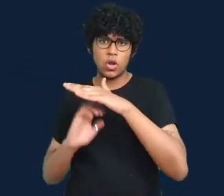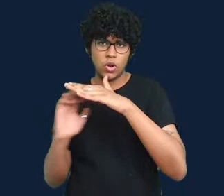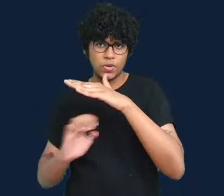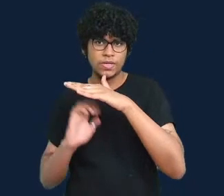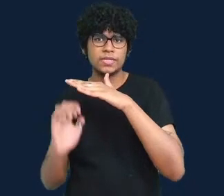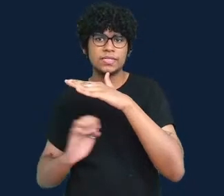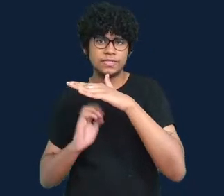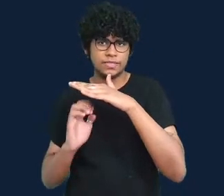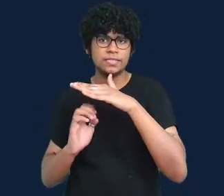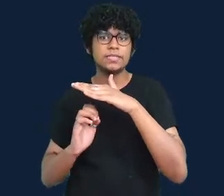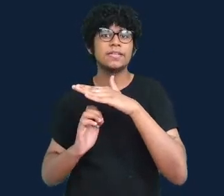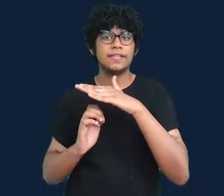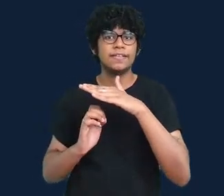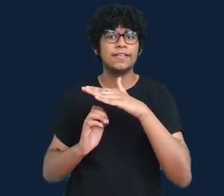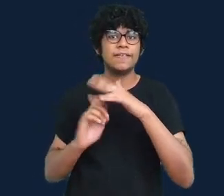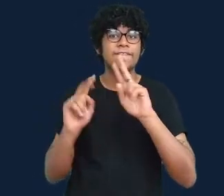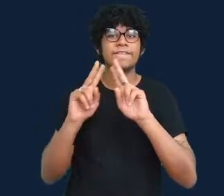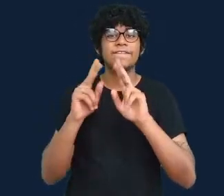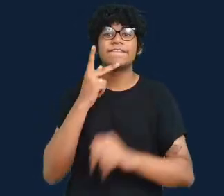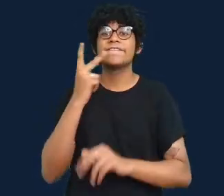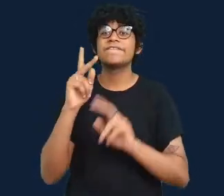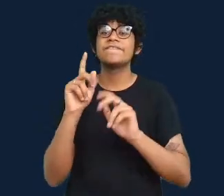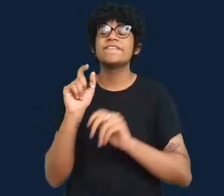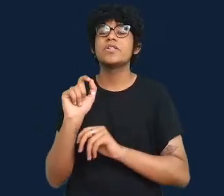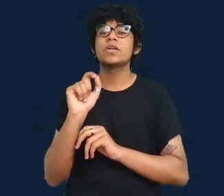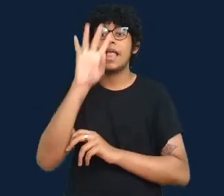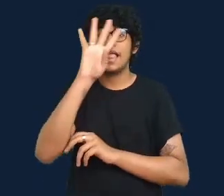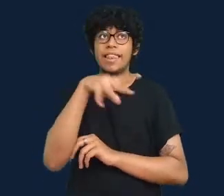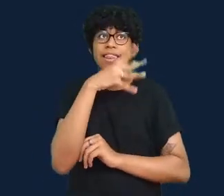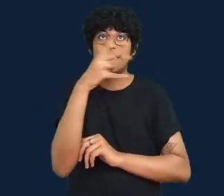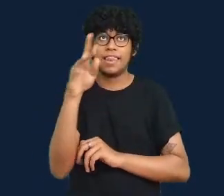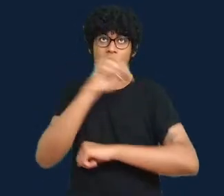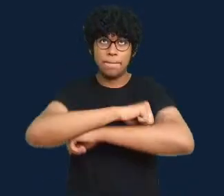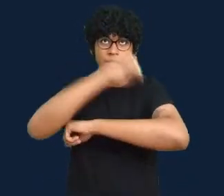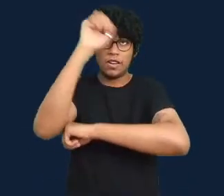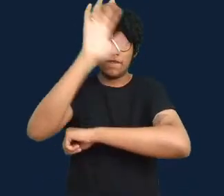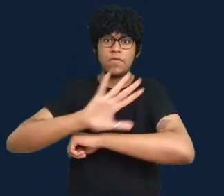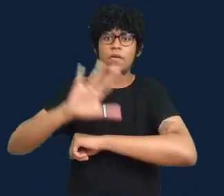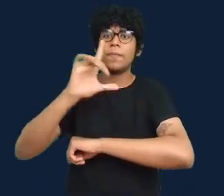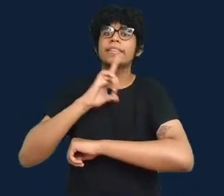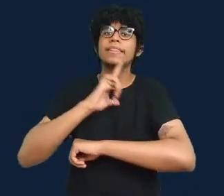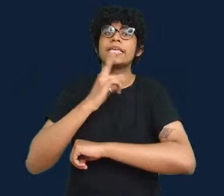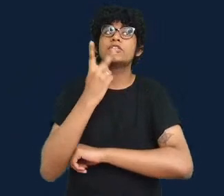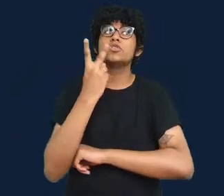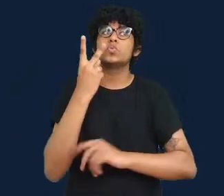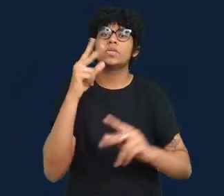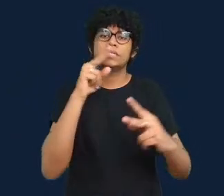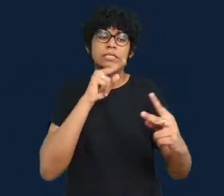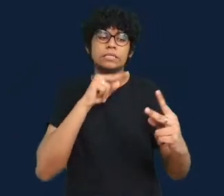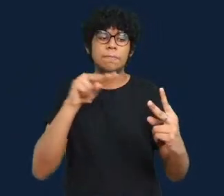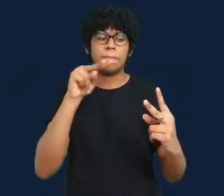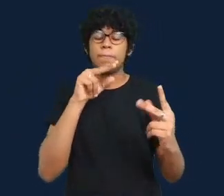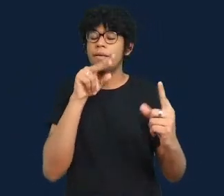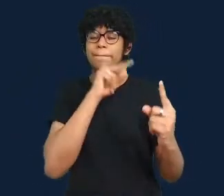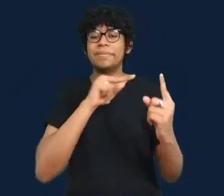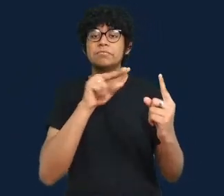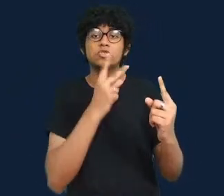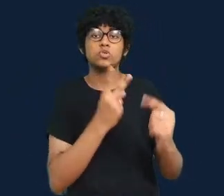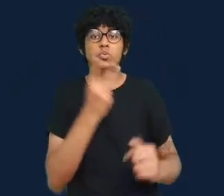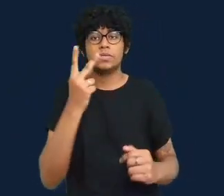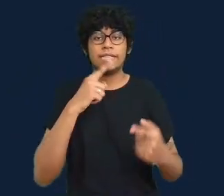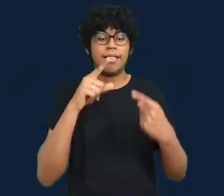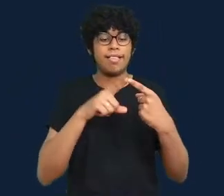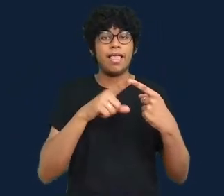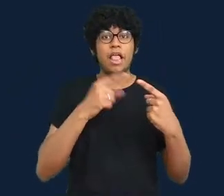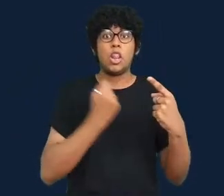two common approaches. Number decoration, it's a huge number with some icons around